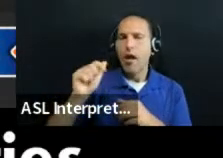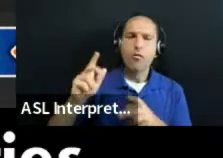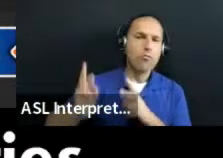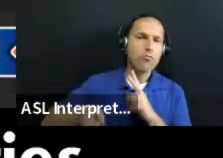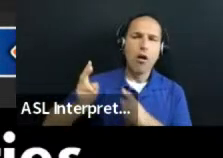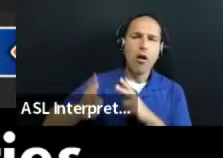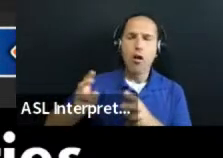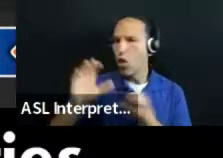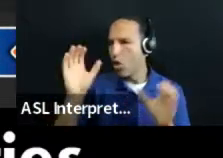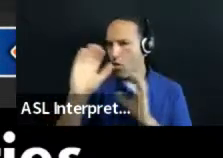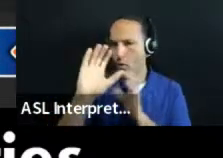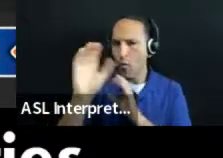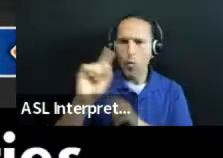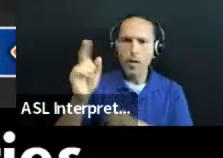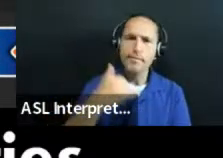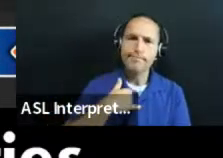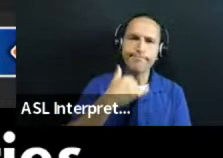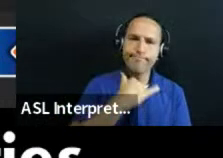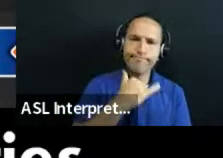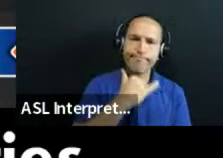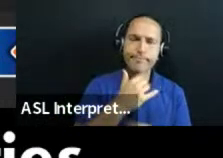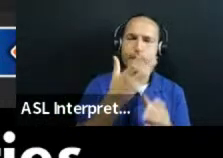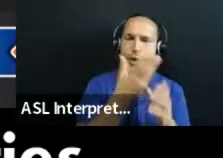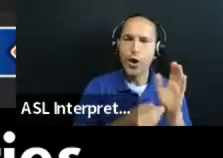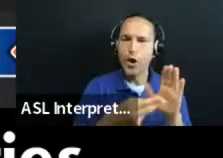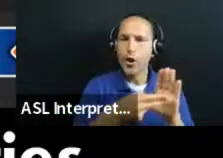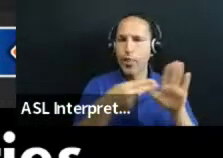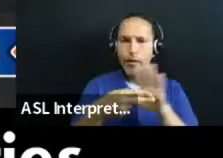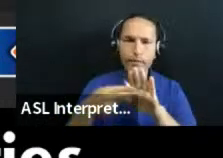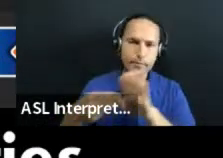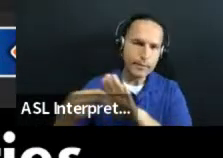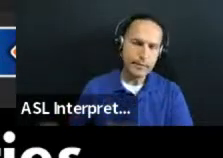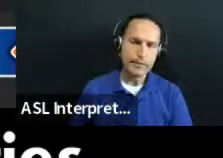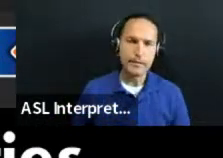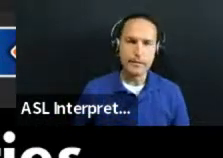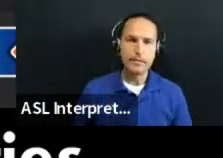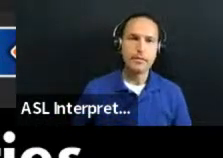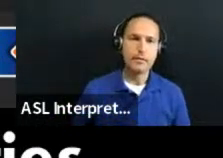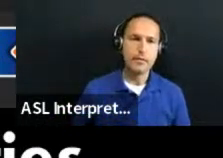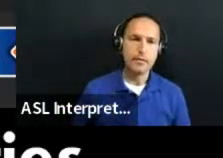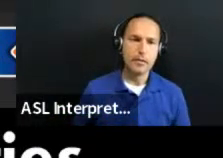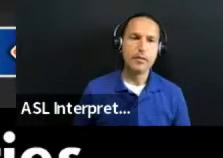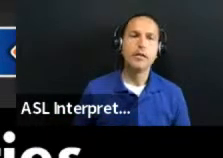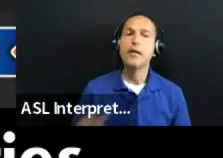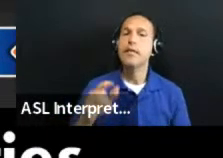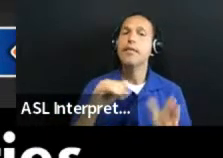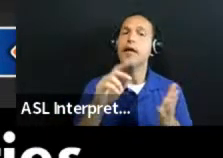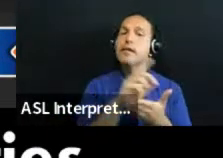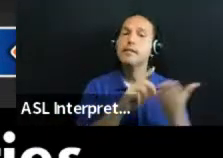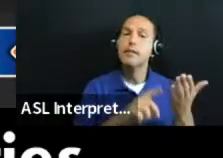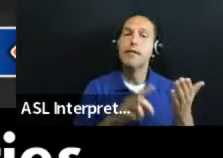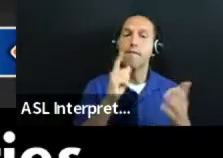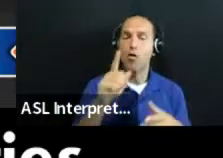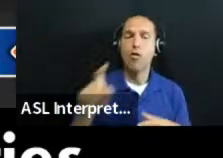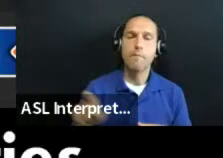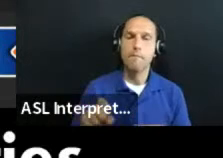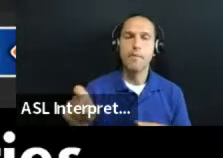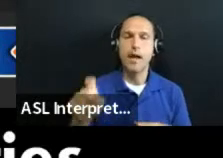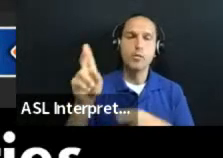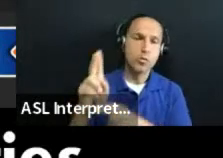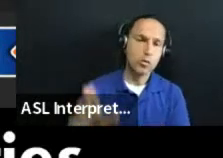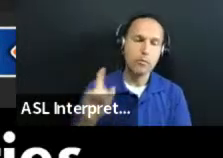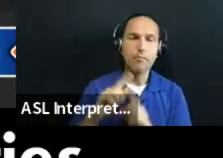out, well, where did I miss labels, right? Making sure that, once again, not designing around for mouse users, but making